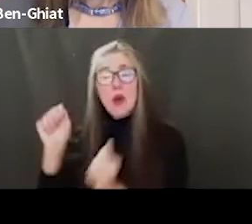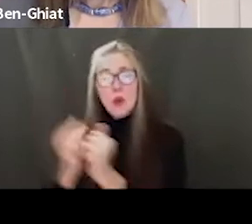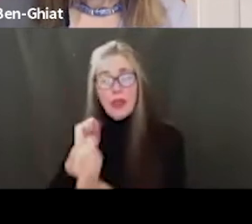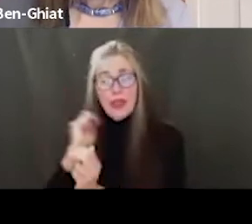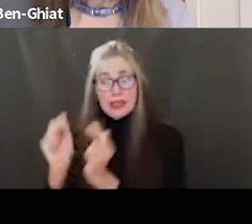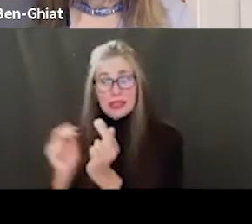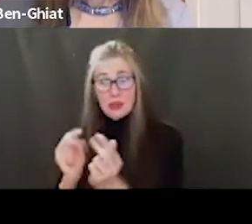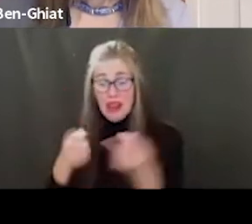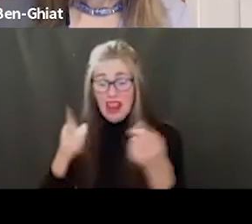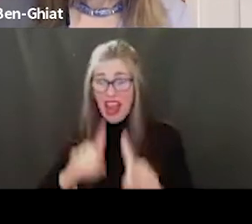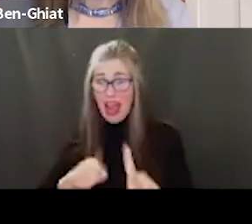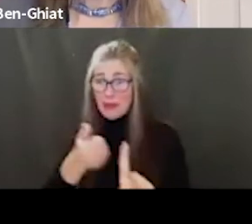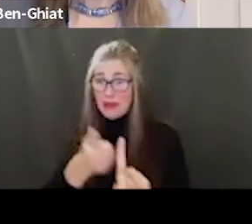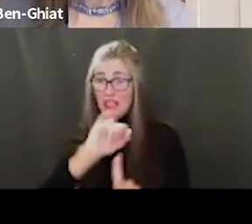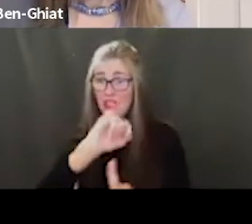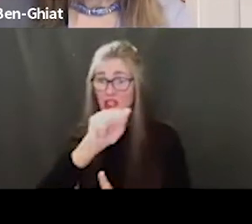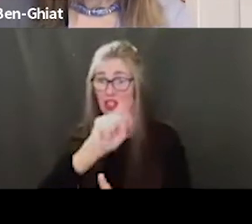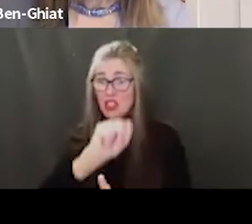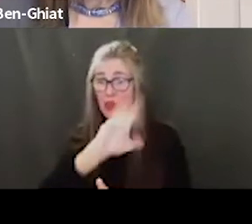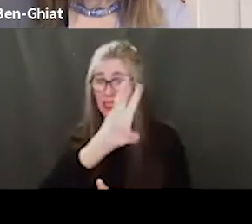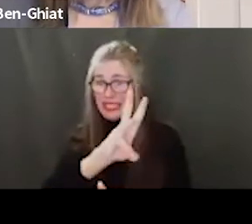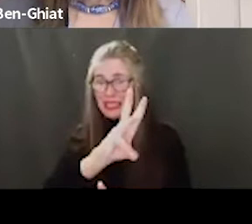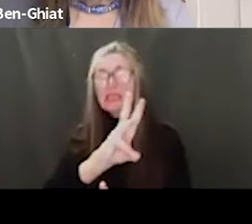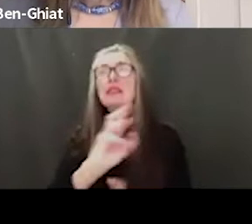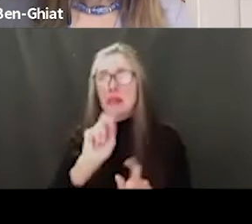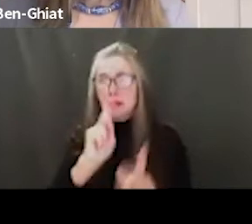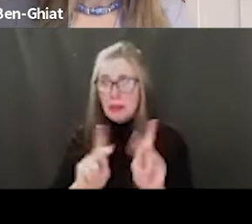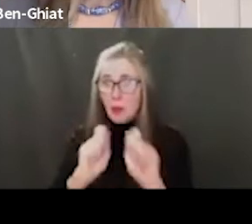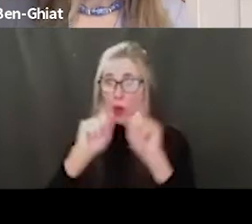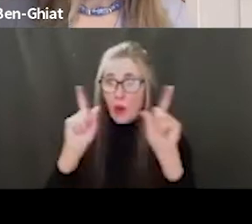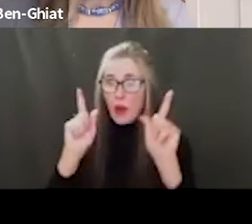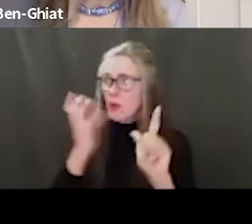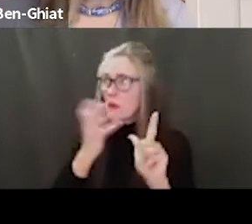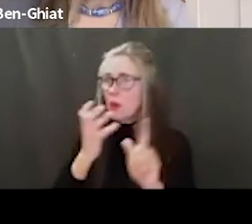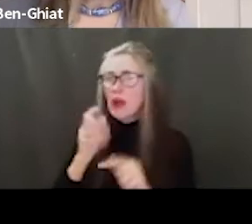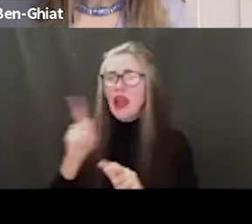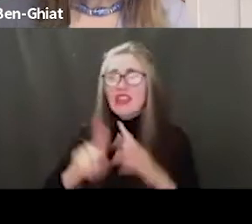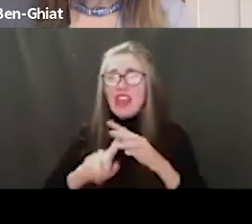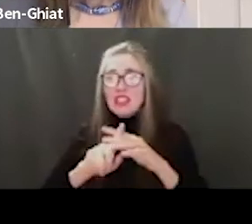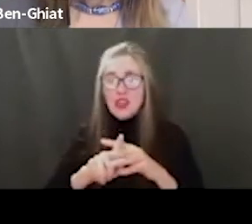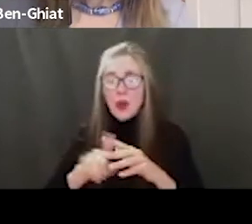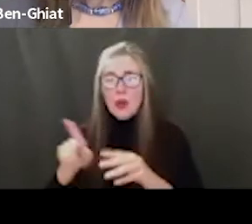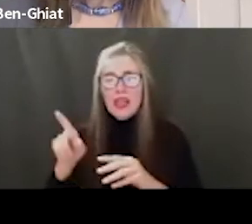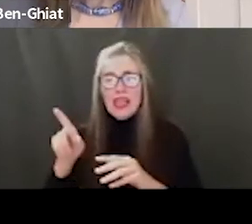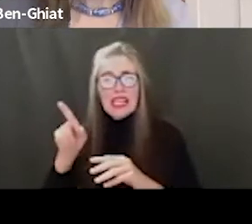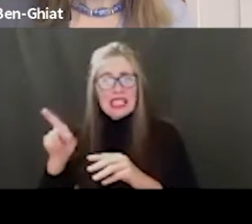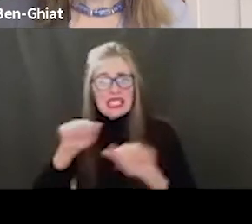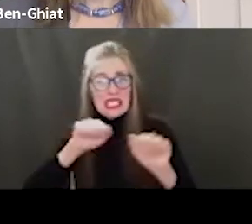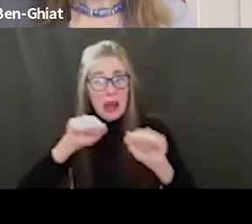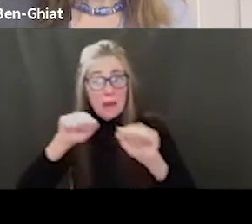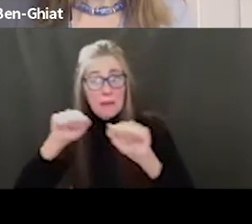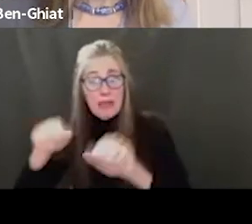wake-up call for many to the dangers Trump represented. And they showed, like no other, his scorn for the rituals